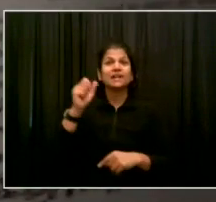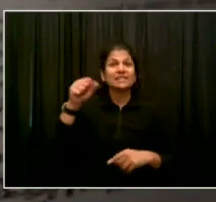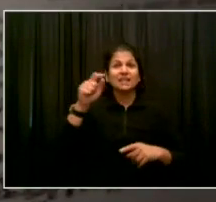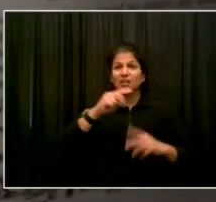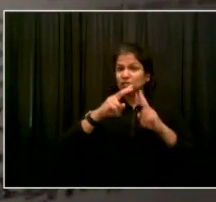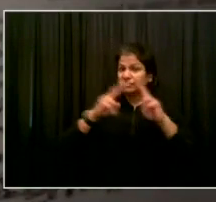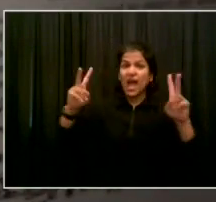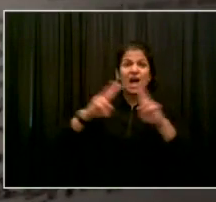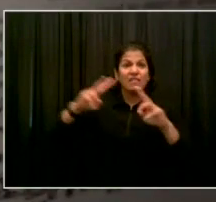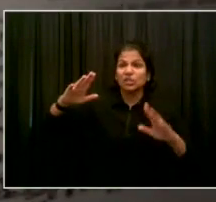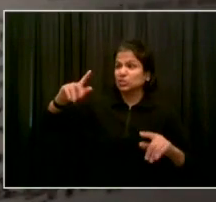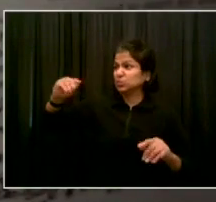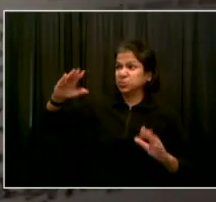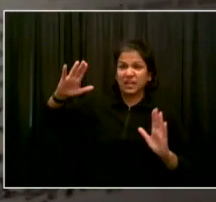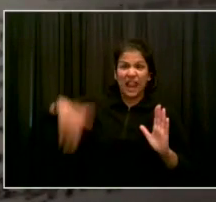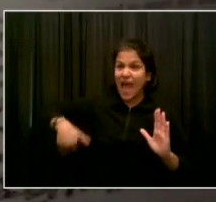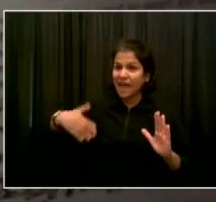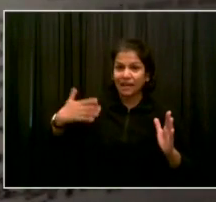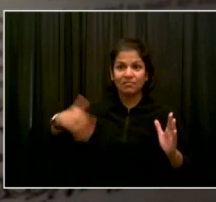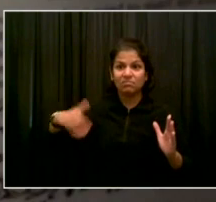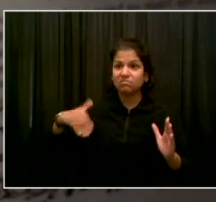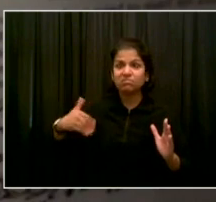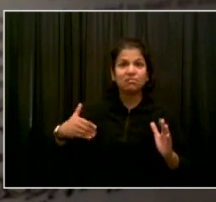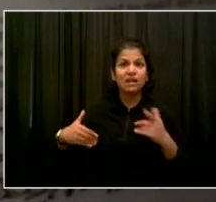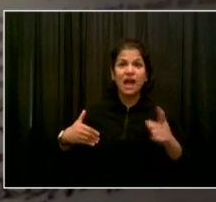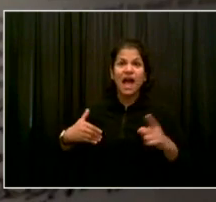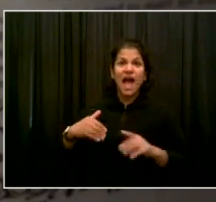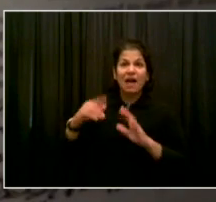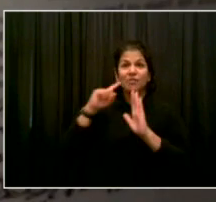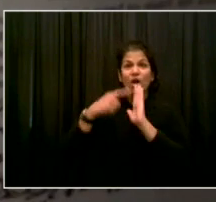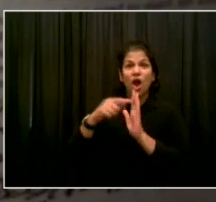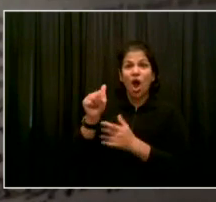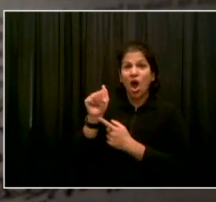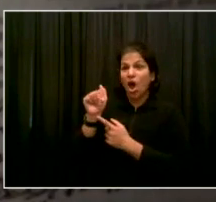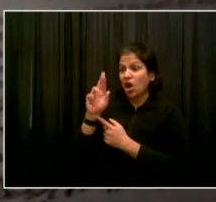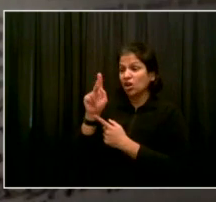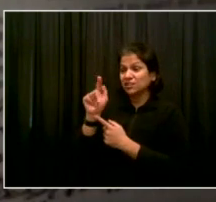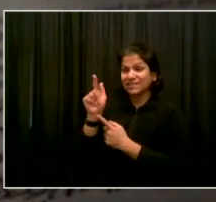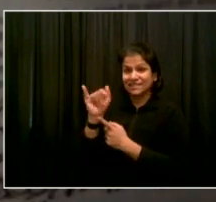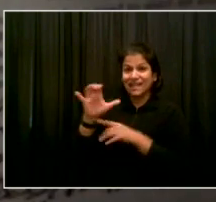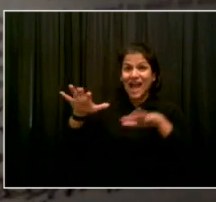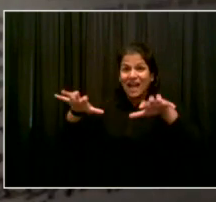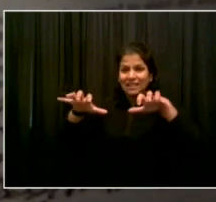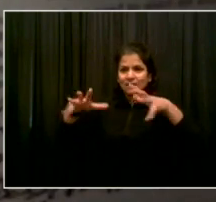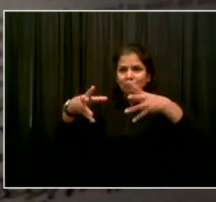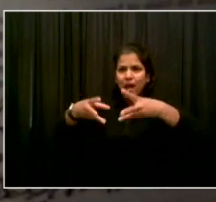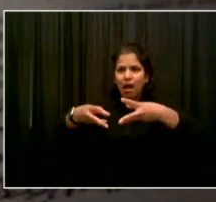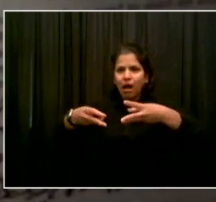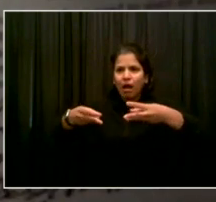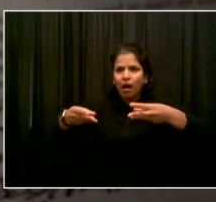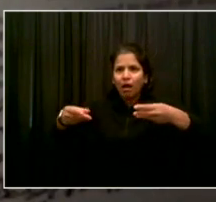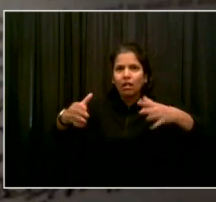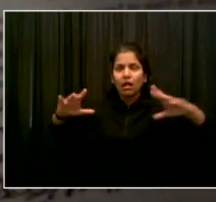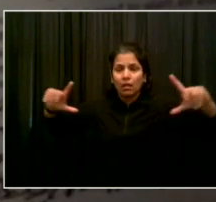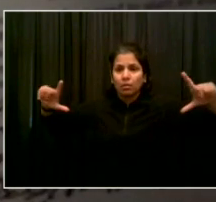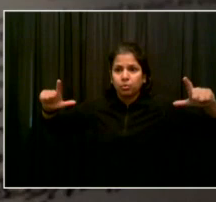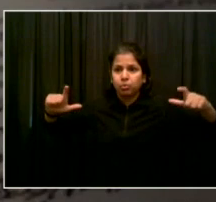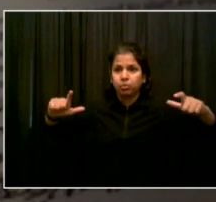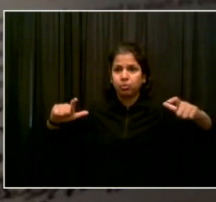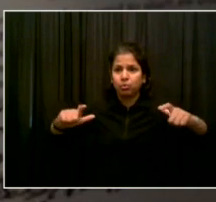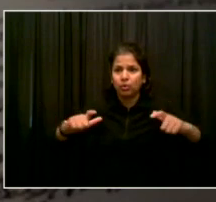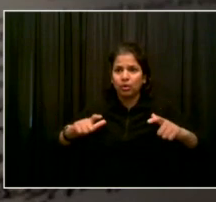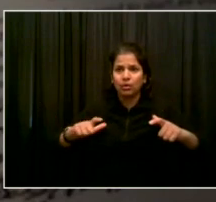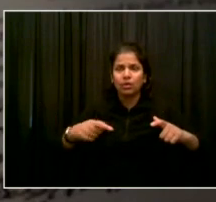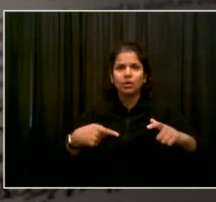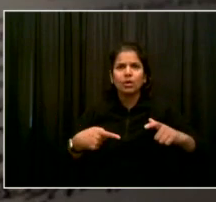Arctic melts, you know. And we're not going to stop global warming. That, unfortunately, is off the